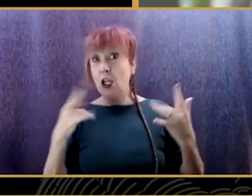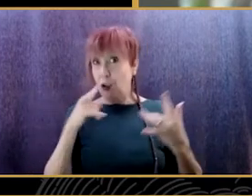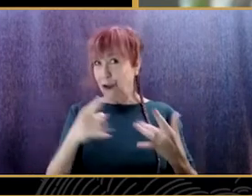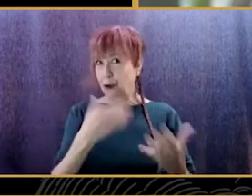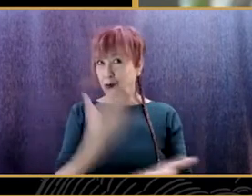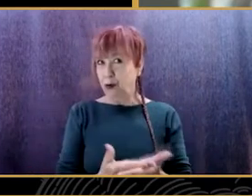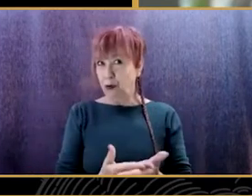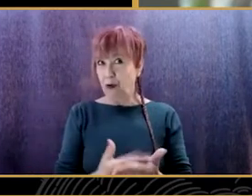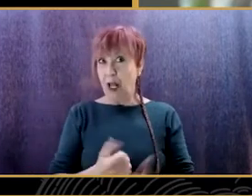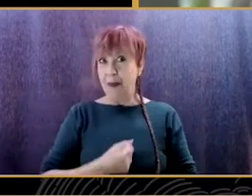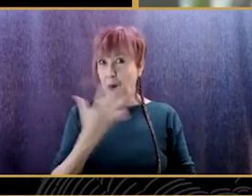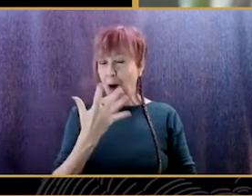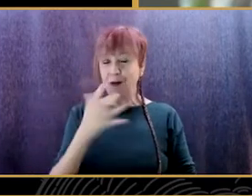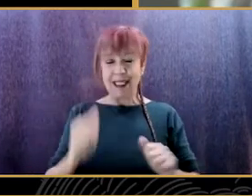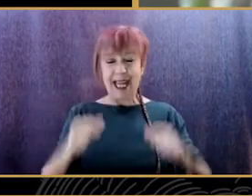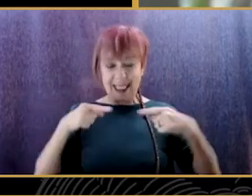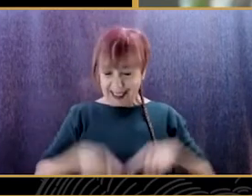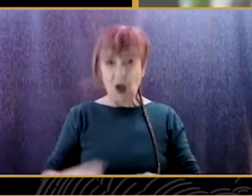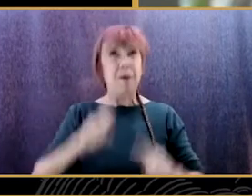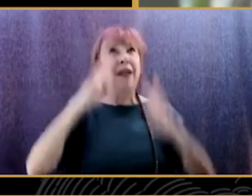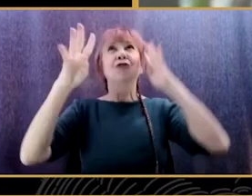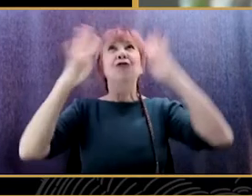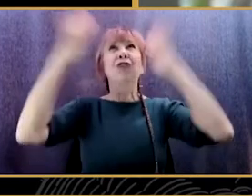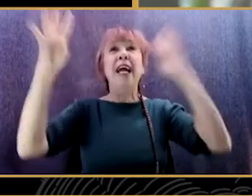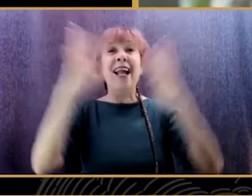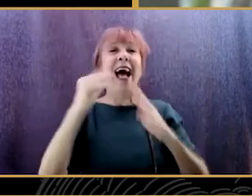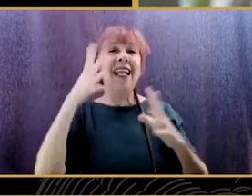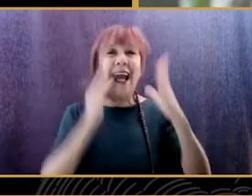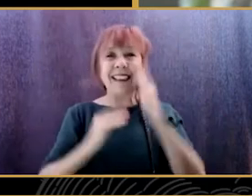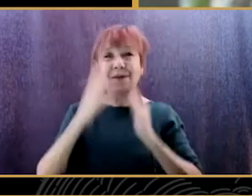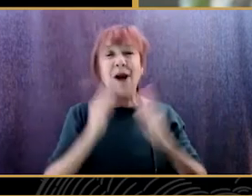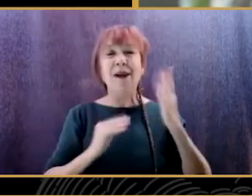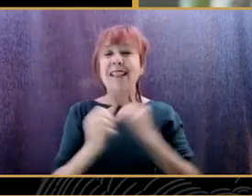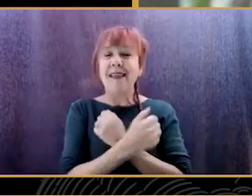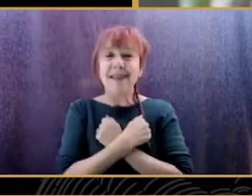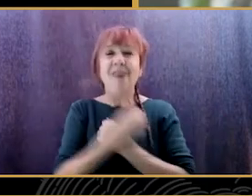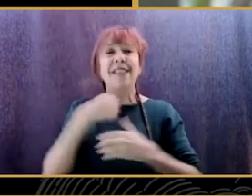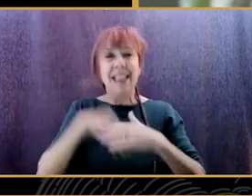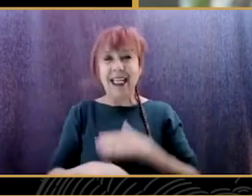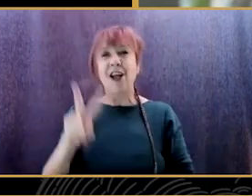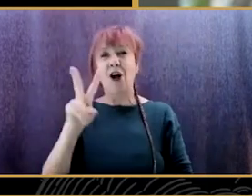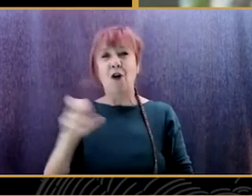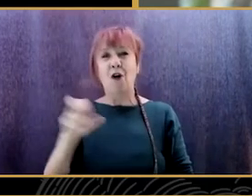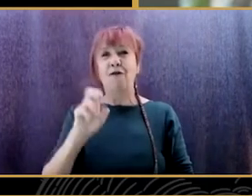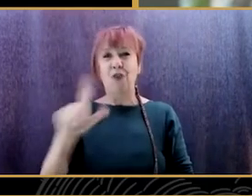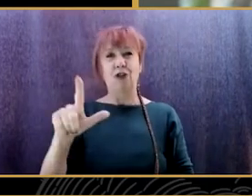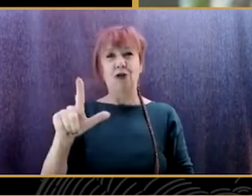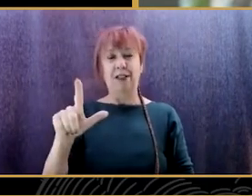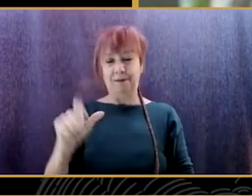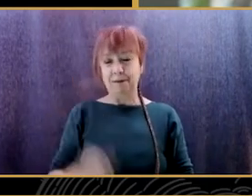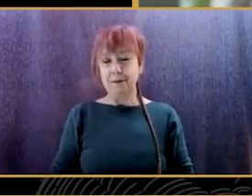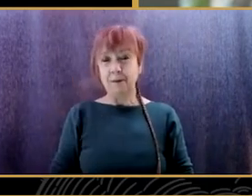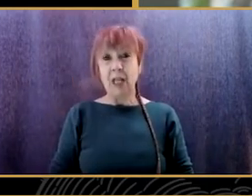you have proven that the poetry can still be created, experienced, and loved in a virtual setting. We